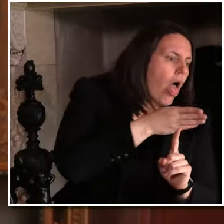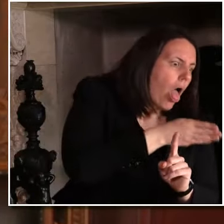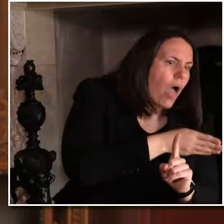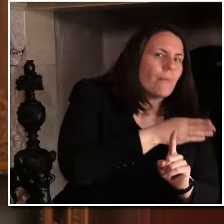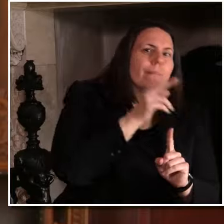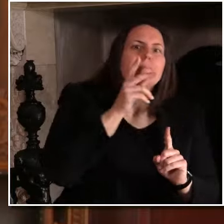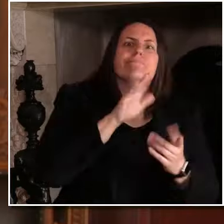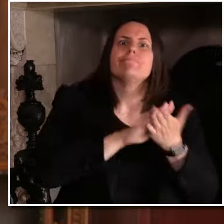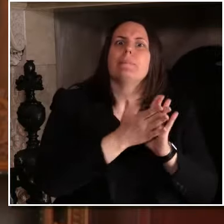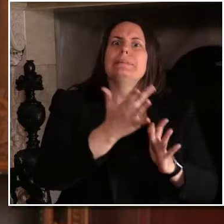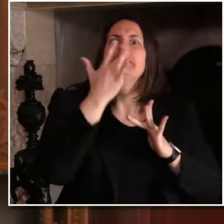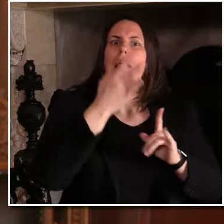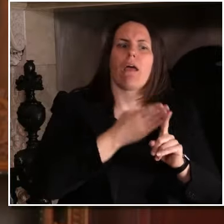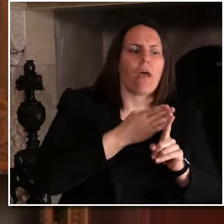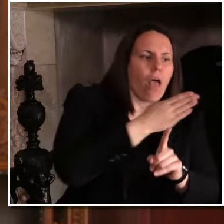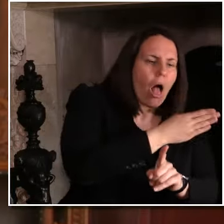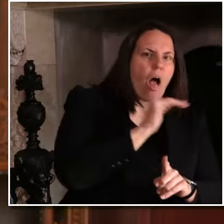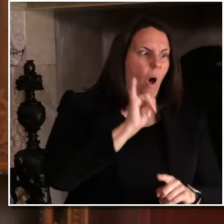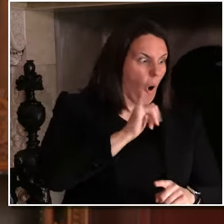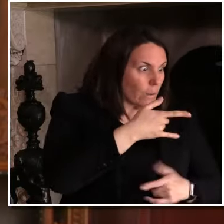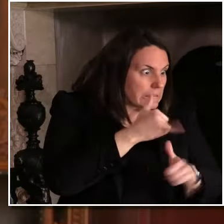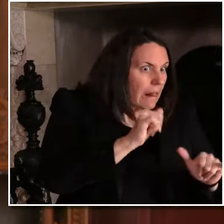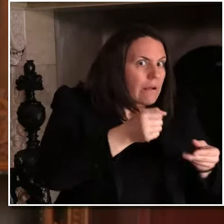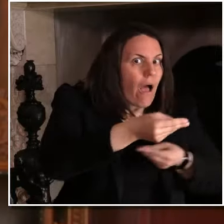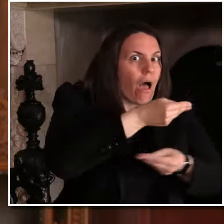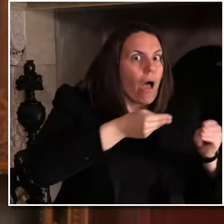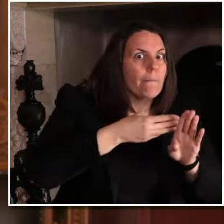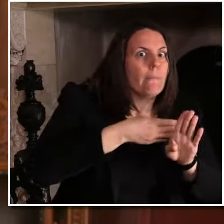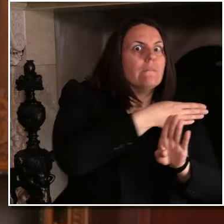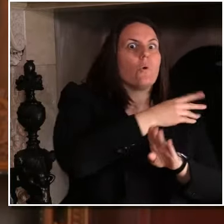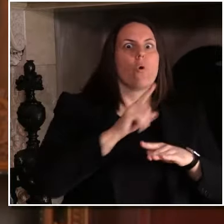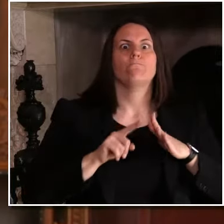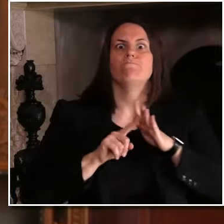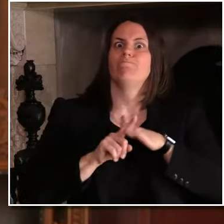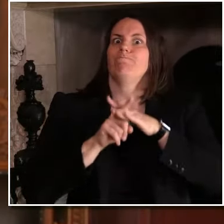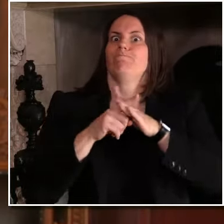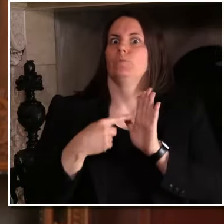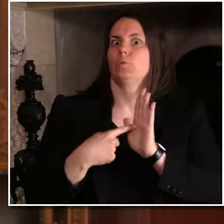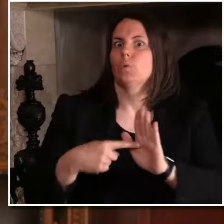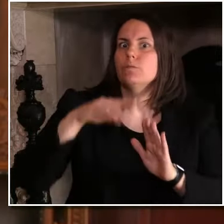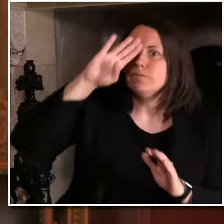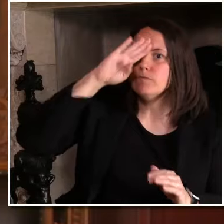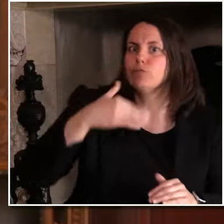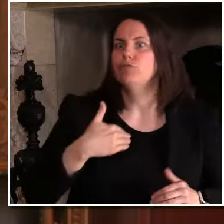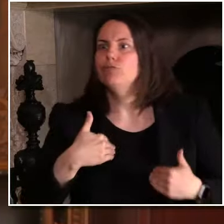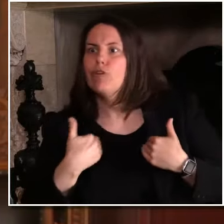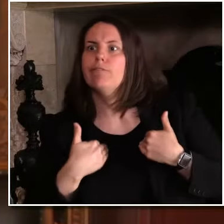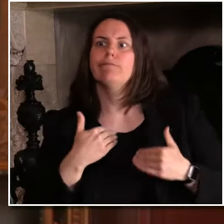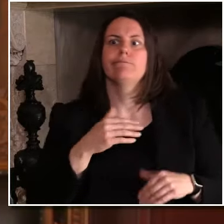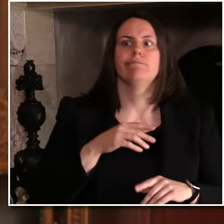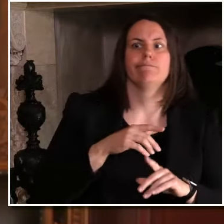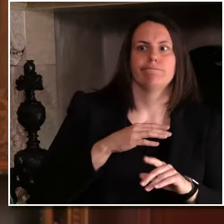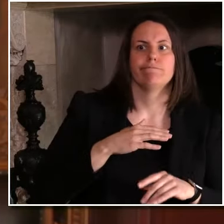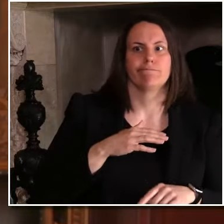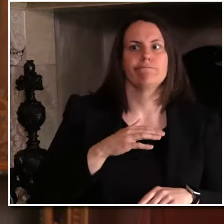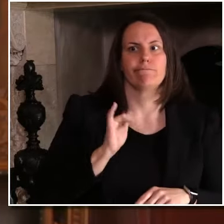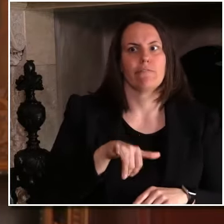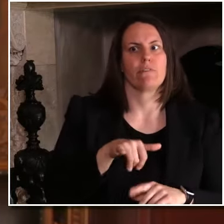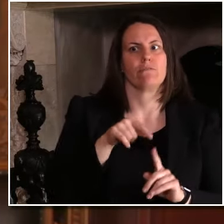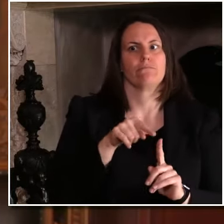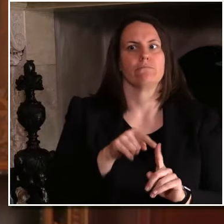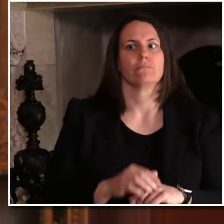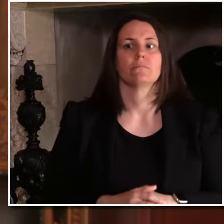mixing and viral evolution over time. So we know that it's possible that the virus can be spreading silently before cases are